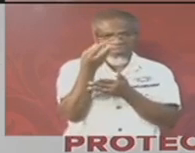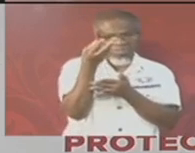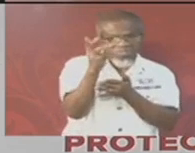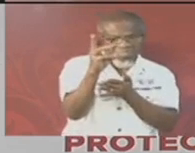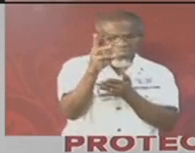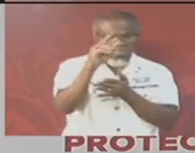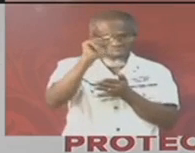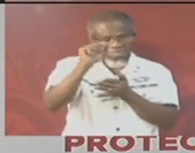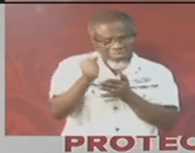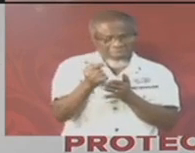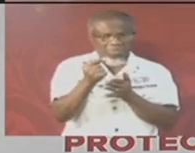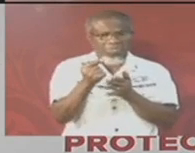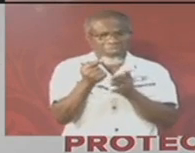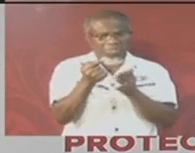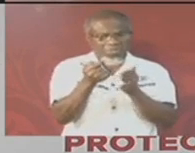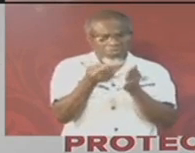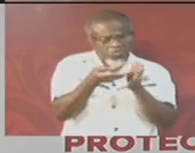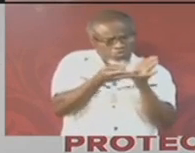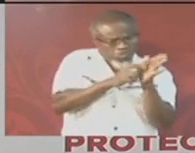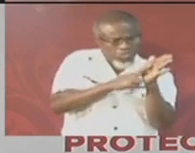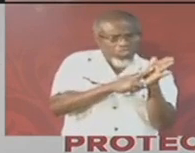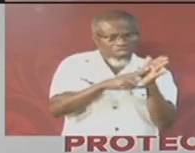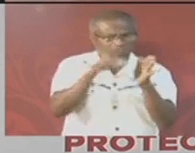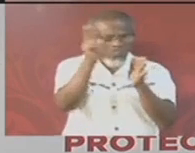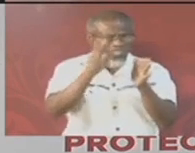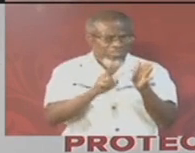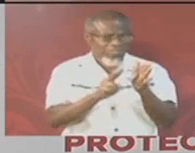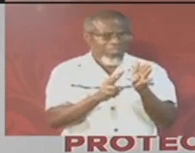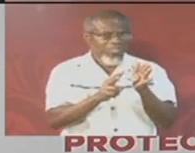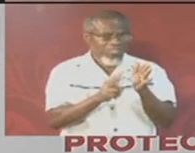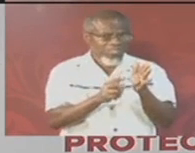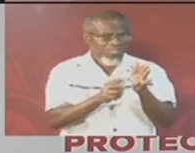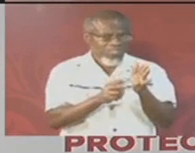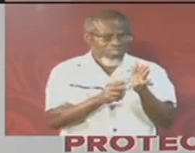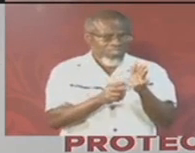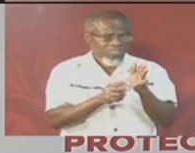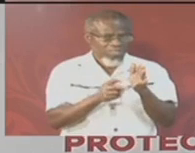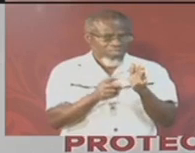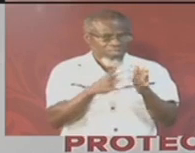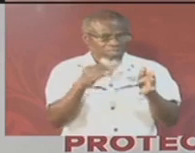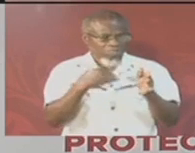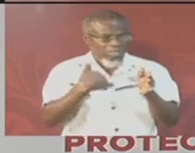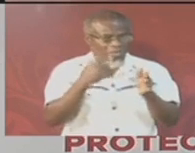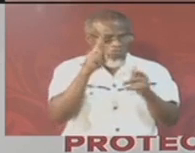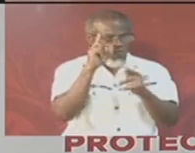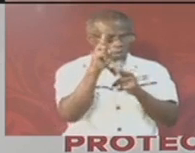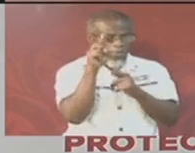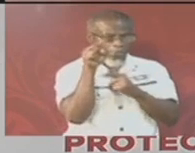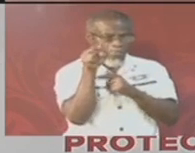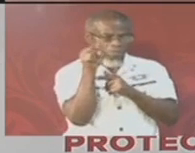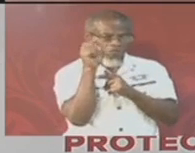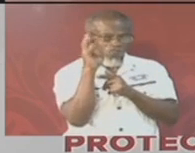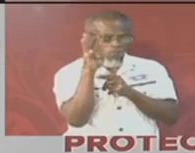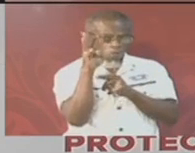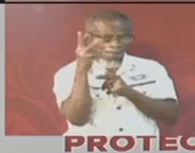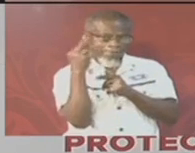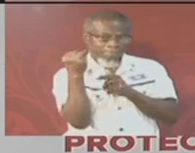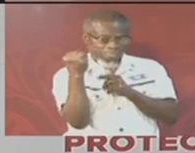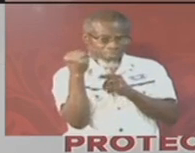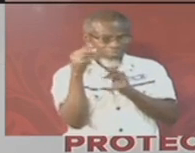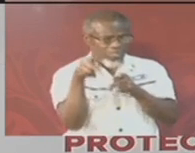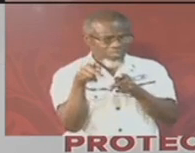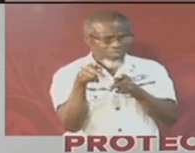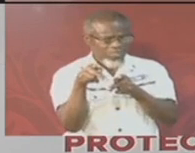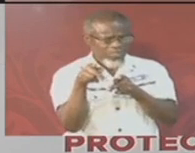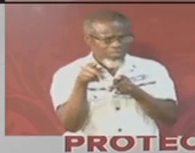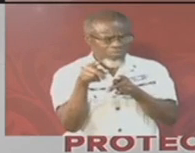Venezuelans? But we have a population of 1.4 million. So let us contextualize the narrative that we put out there.